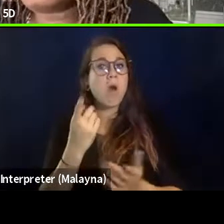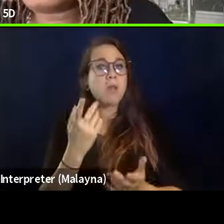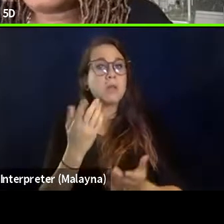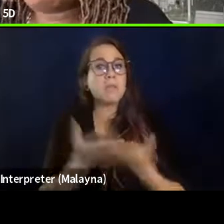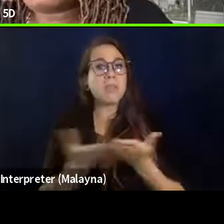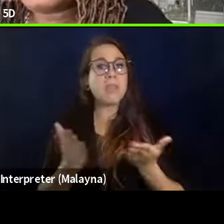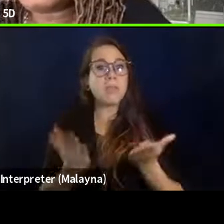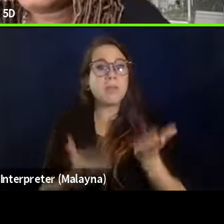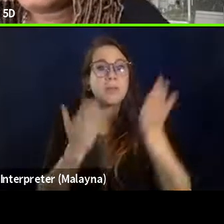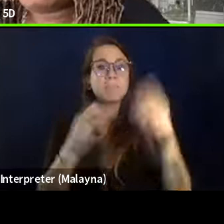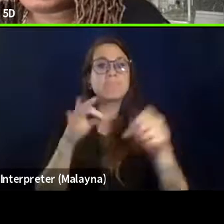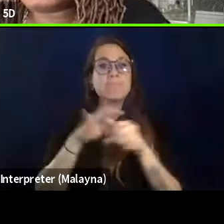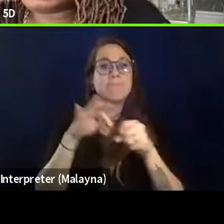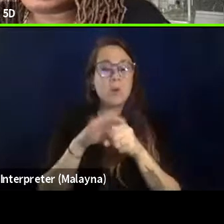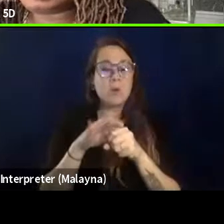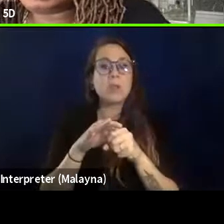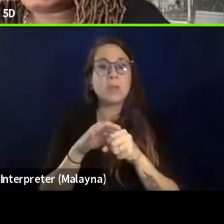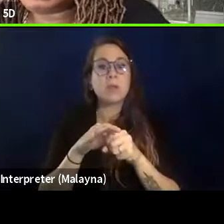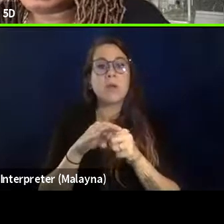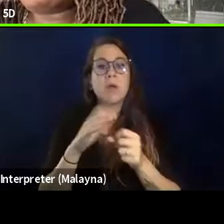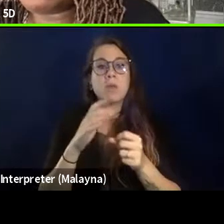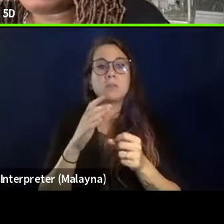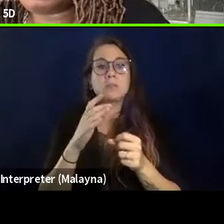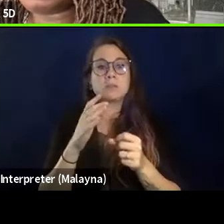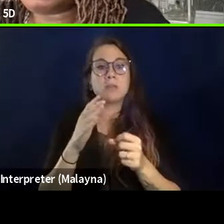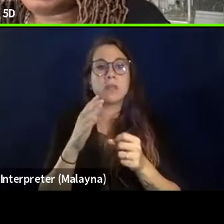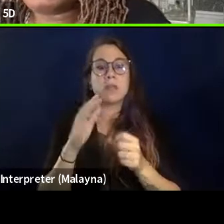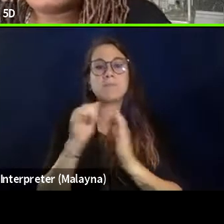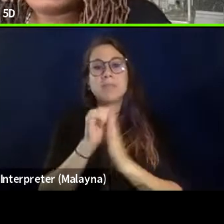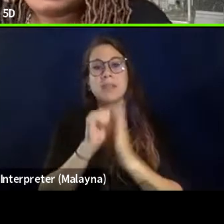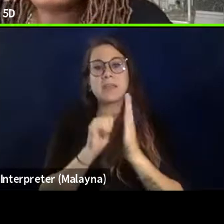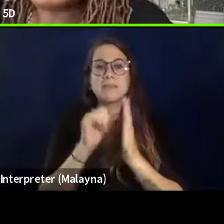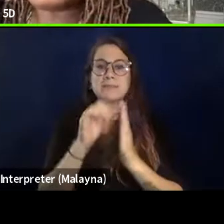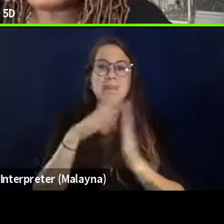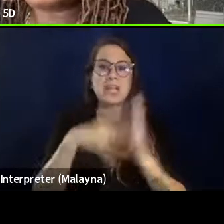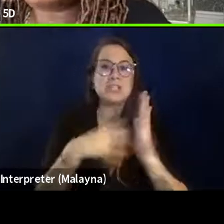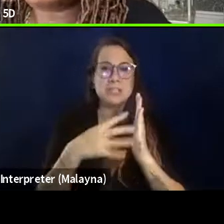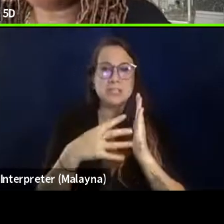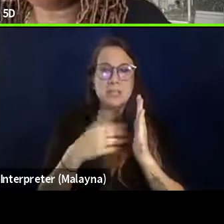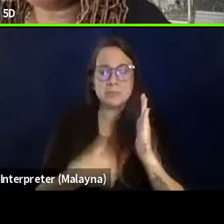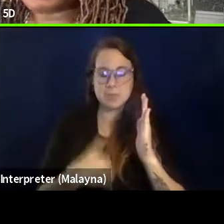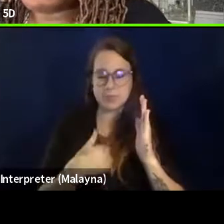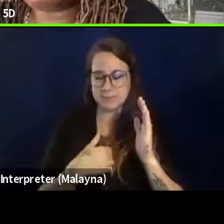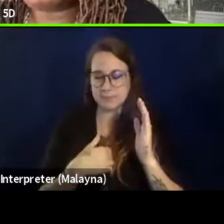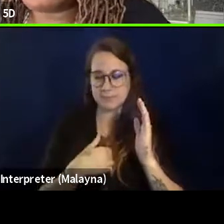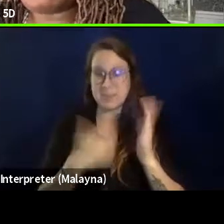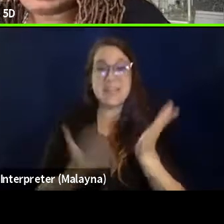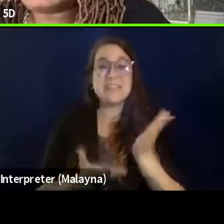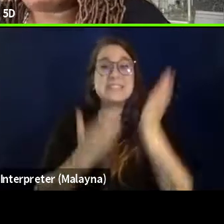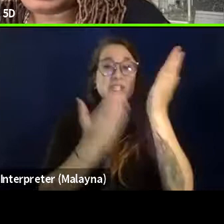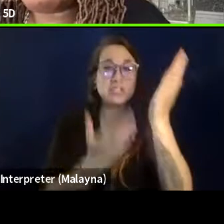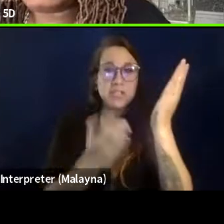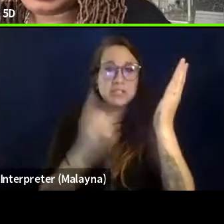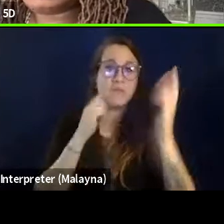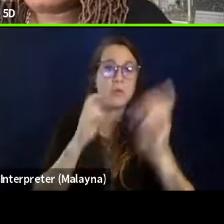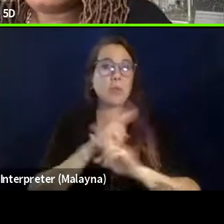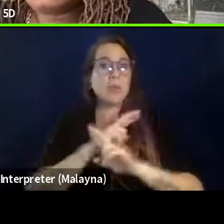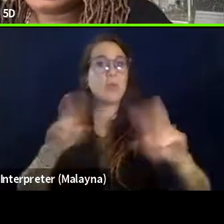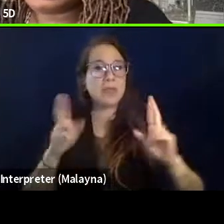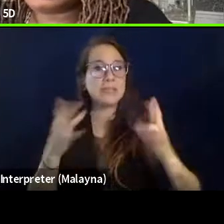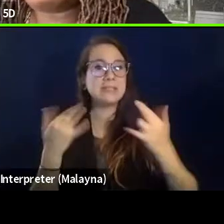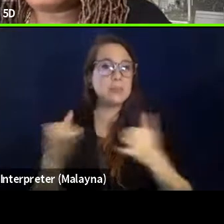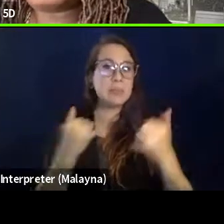on earlier in the meeting was an agenda for a suggestion for the Ready to Play